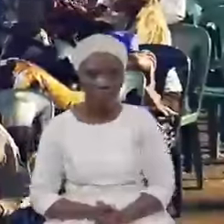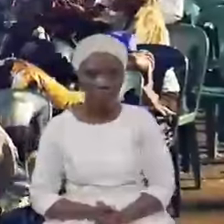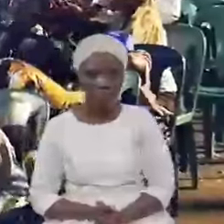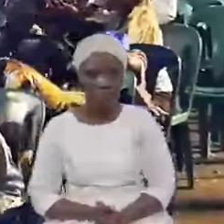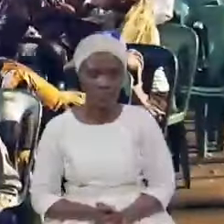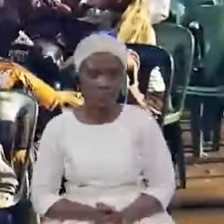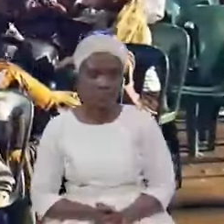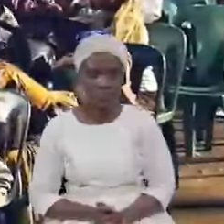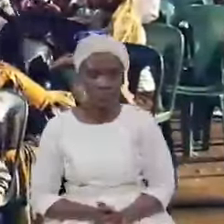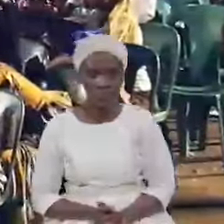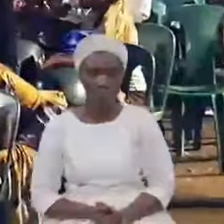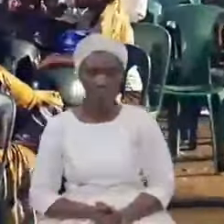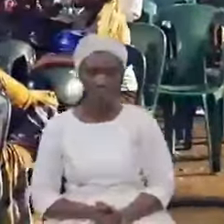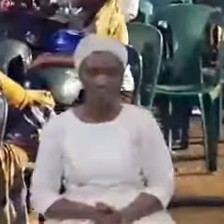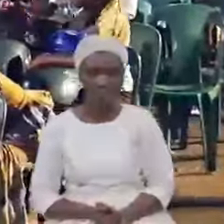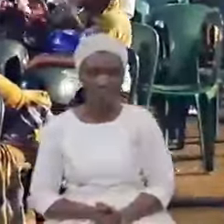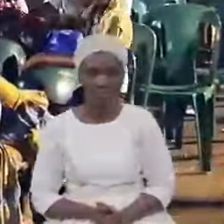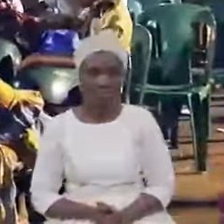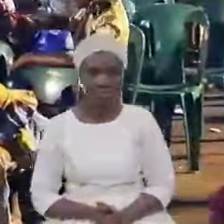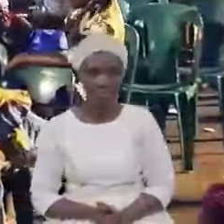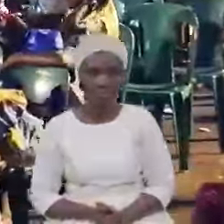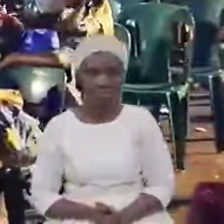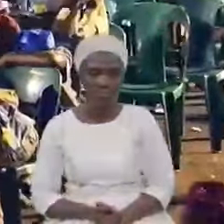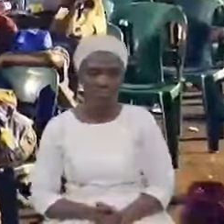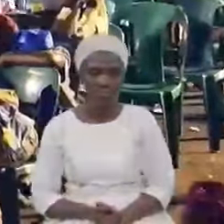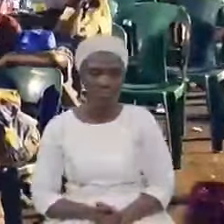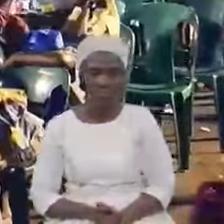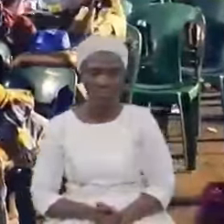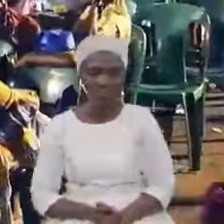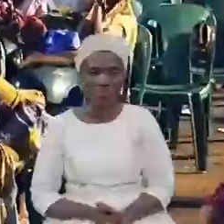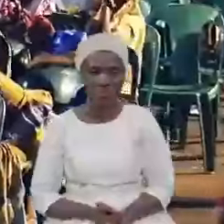have you are done. You are finished with them.